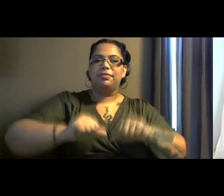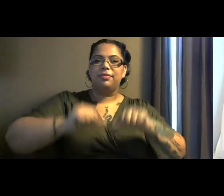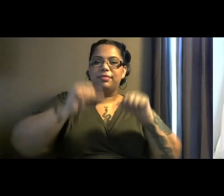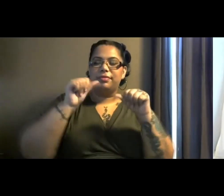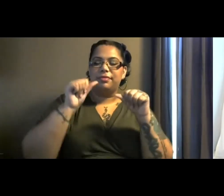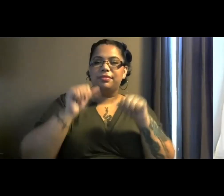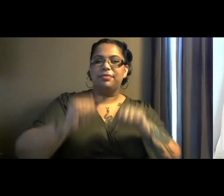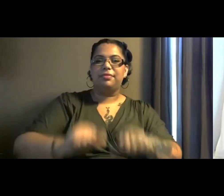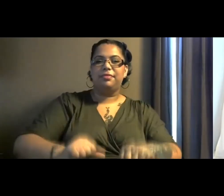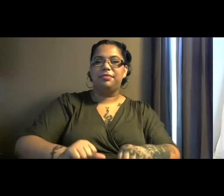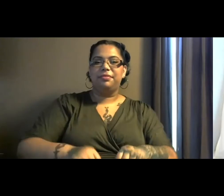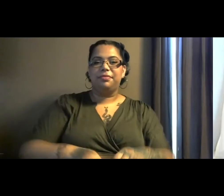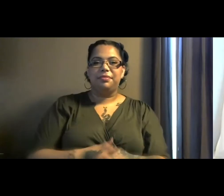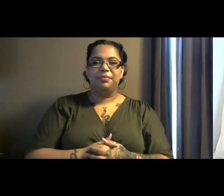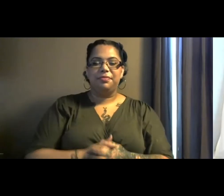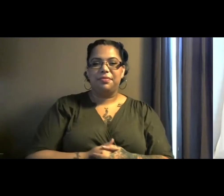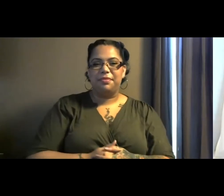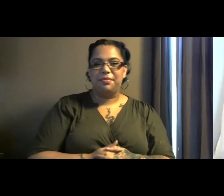possibility.